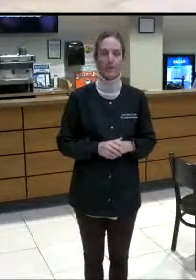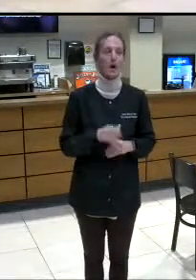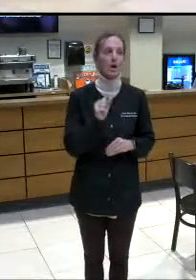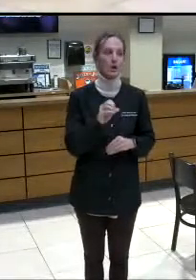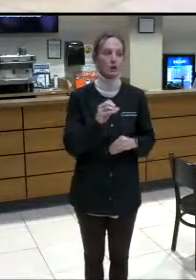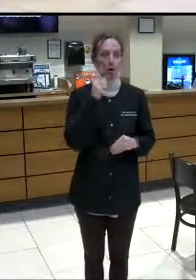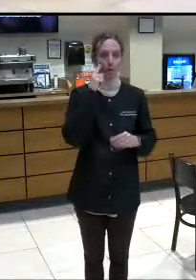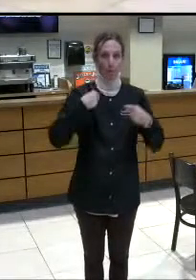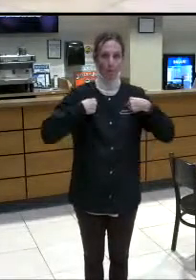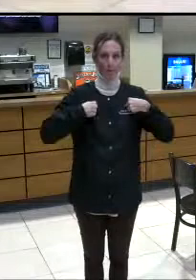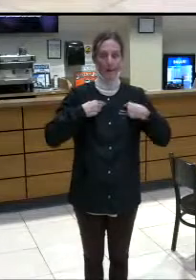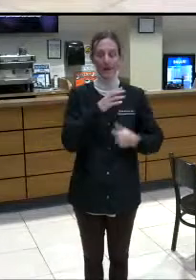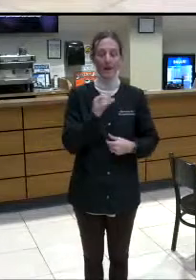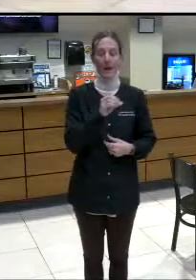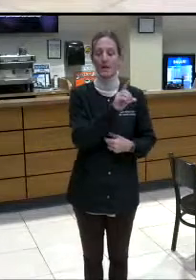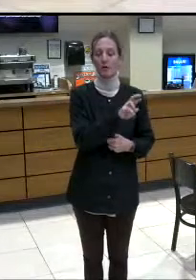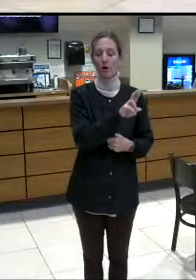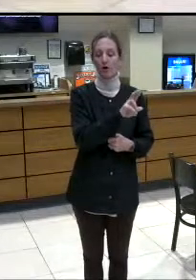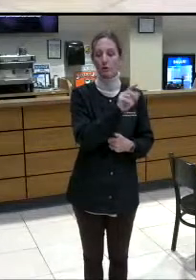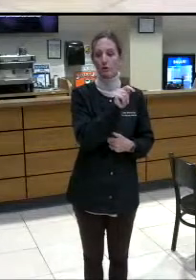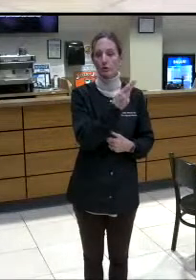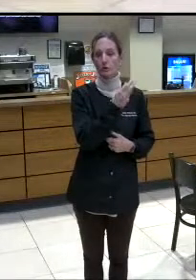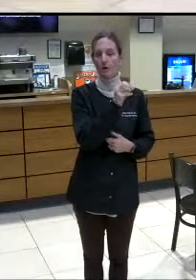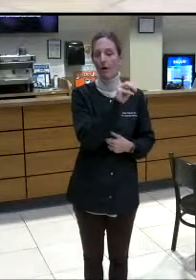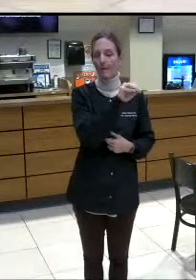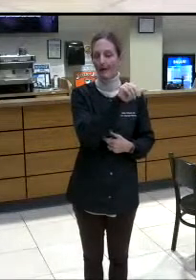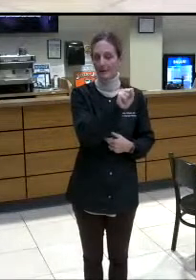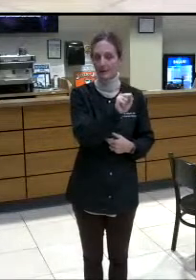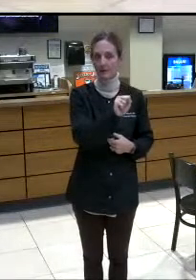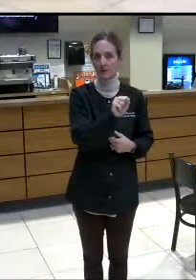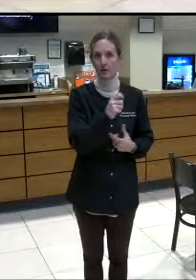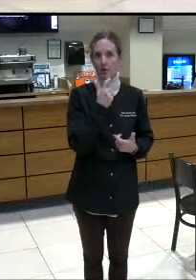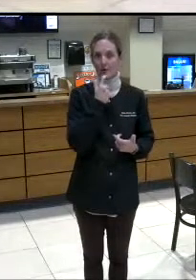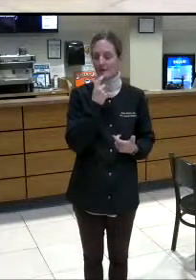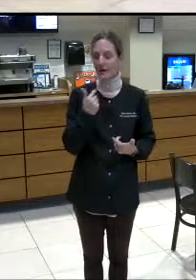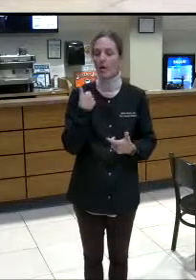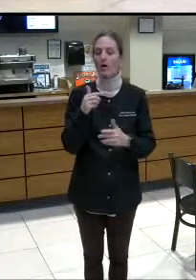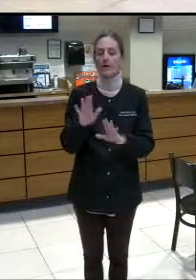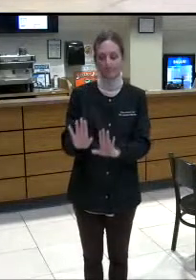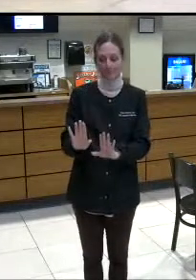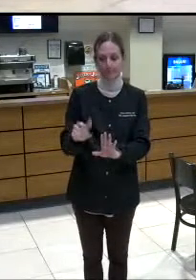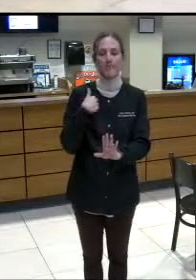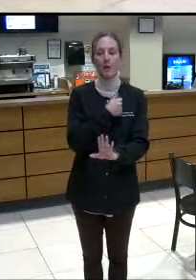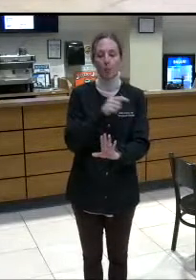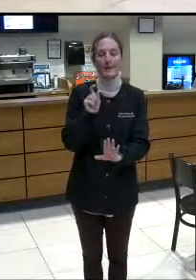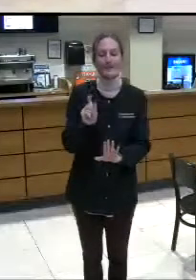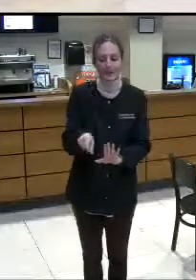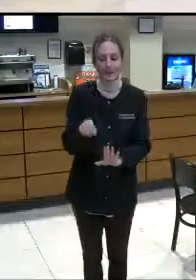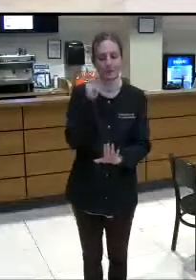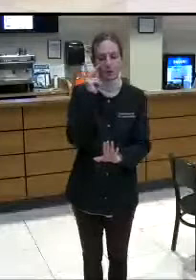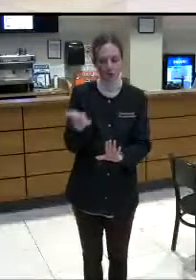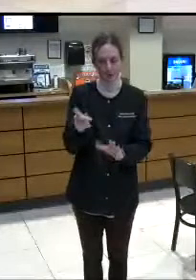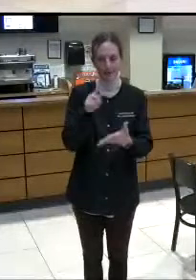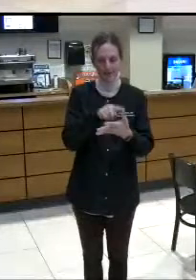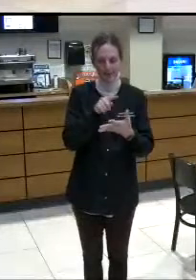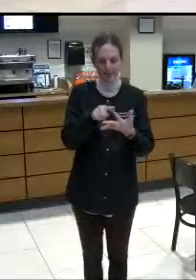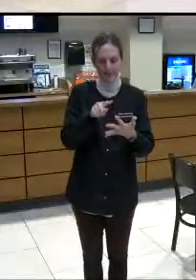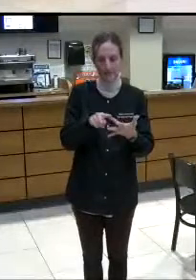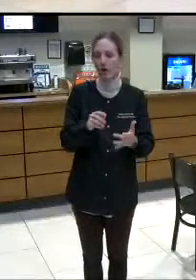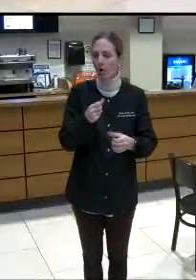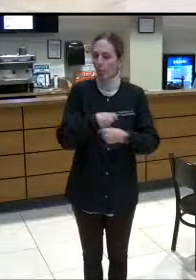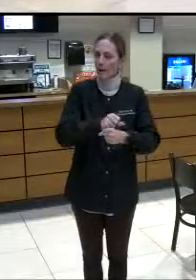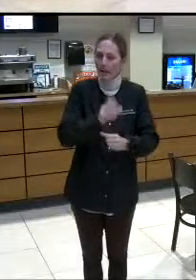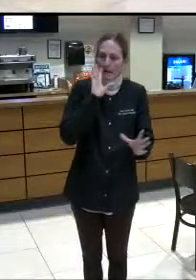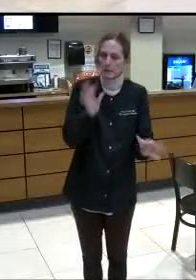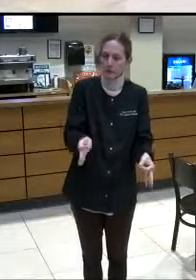and the rest of cabinet, sometimes we say, this is something that we need to see. So we make decisions all the time, but